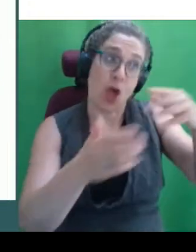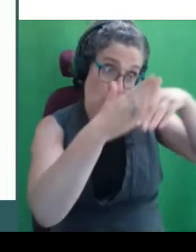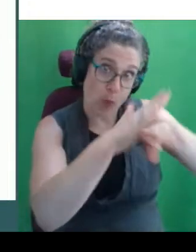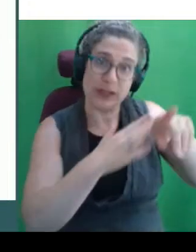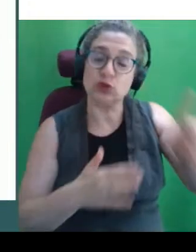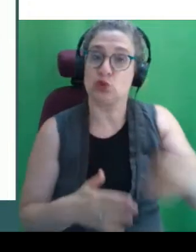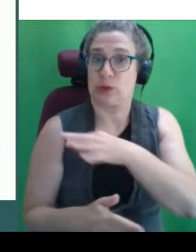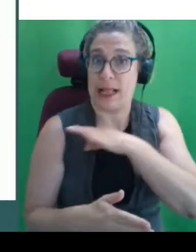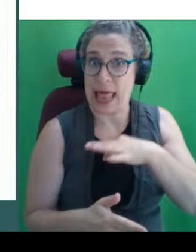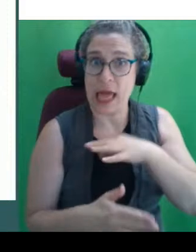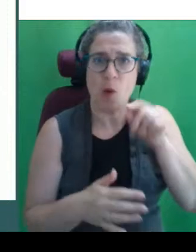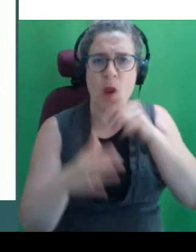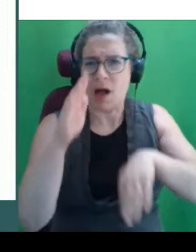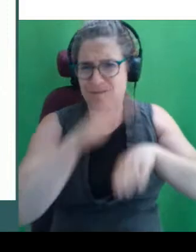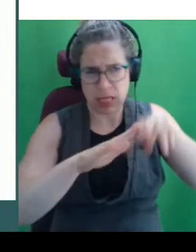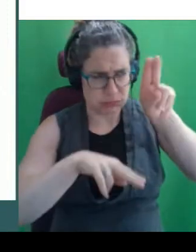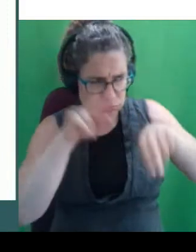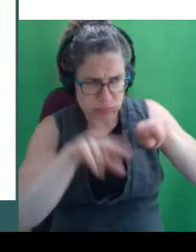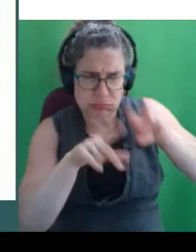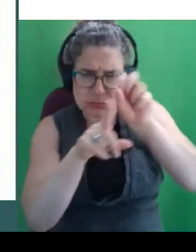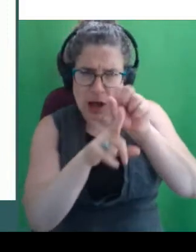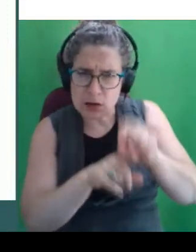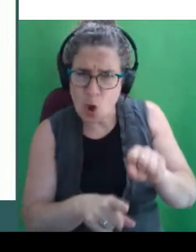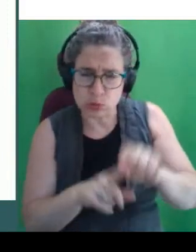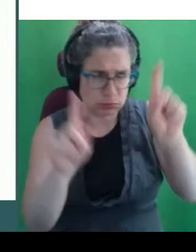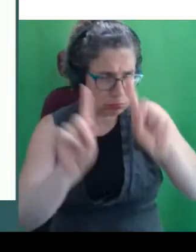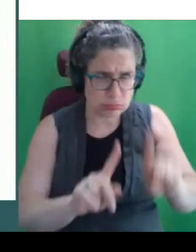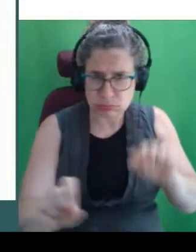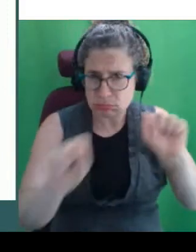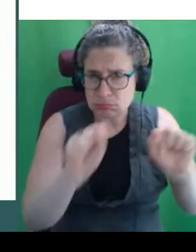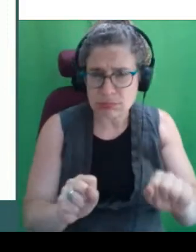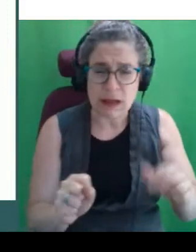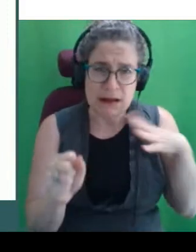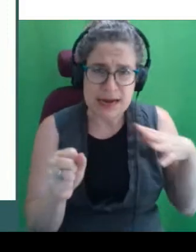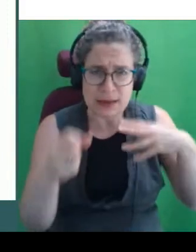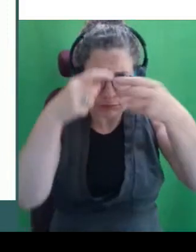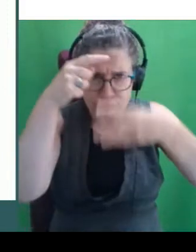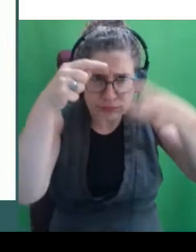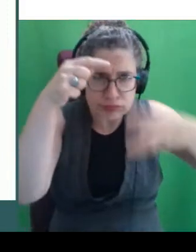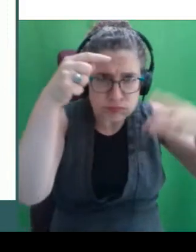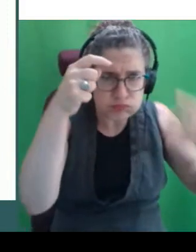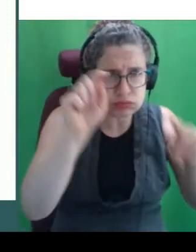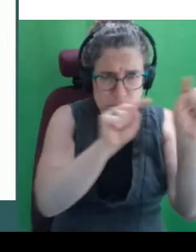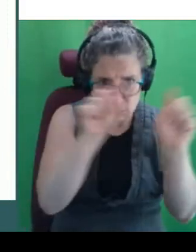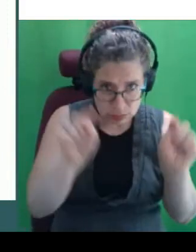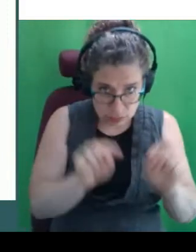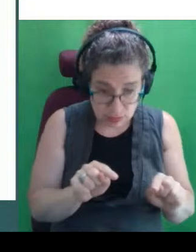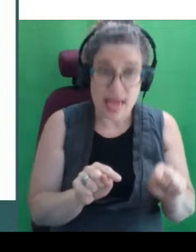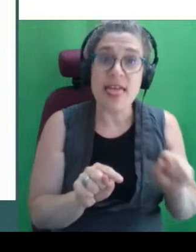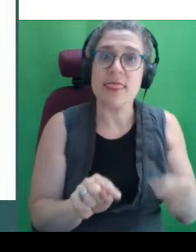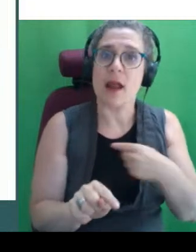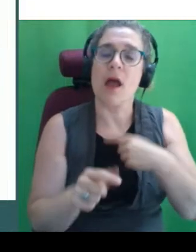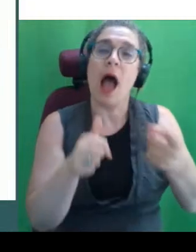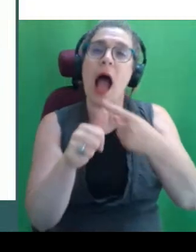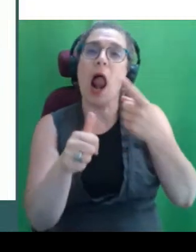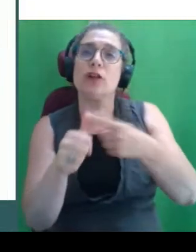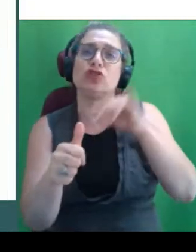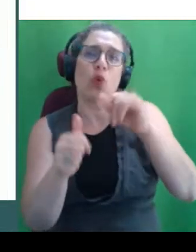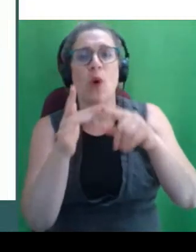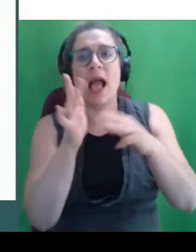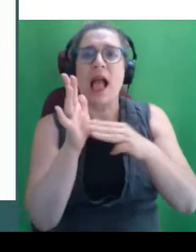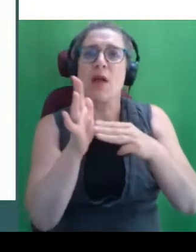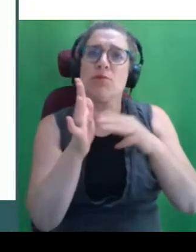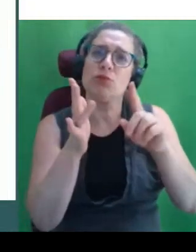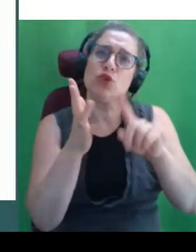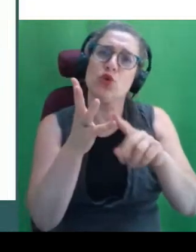diagnostic workout run up, and they will then, the allergist or immunologist will diagnose